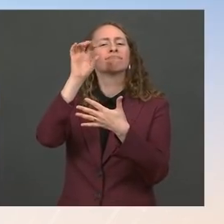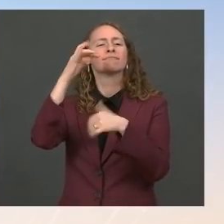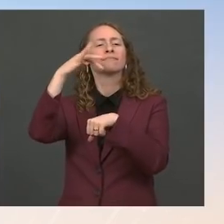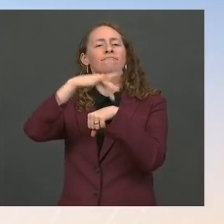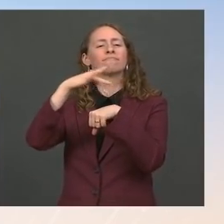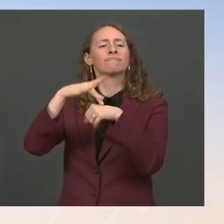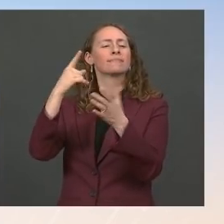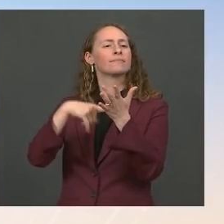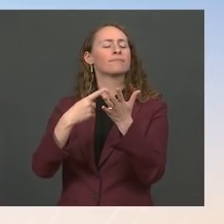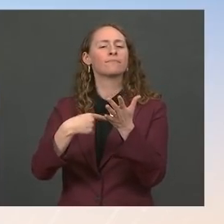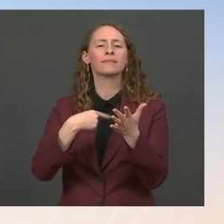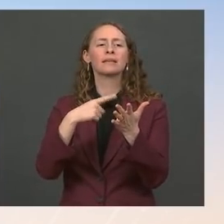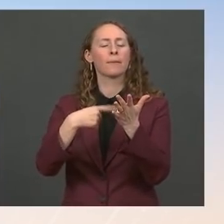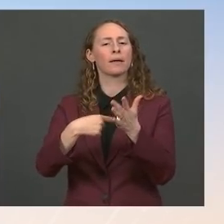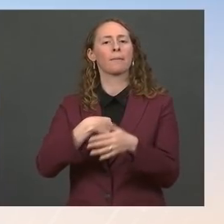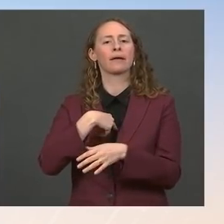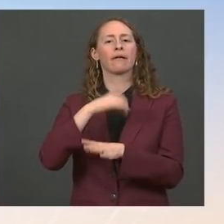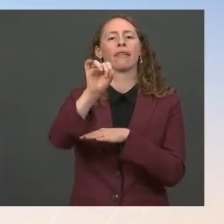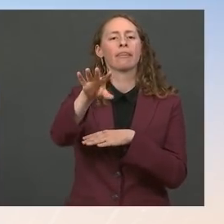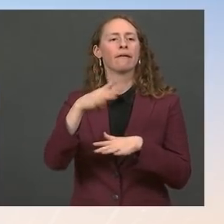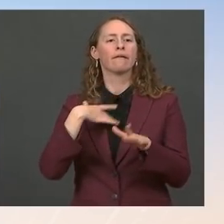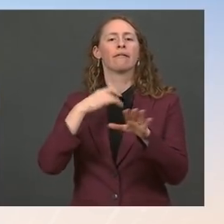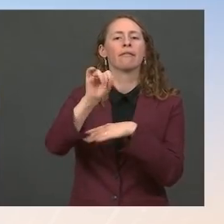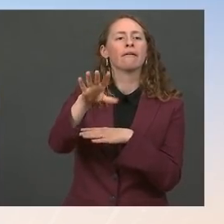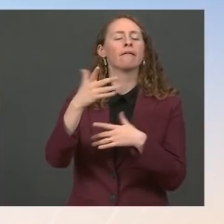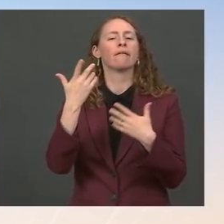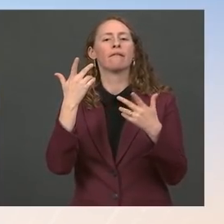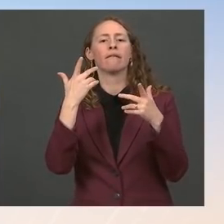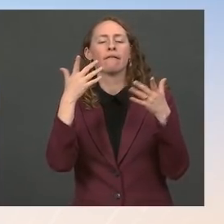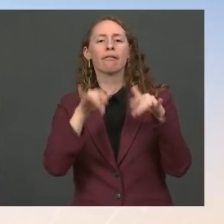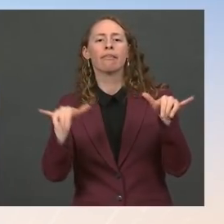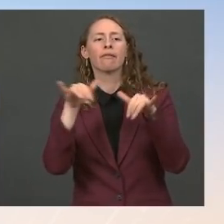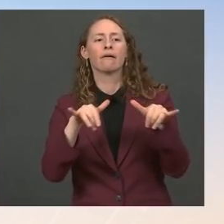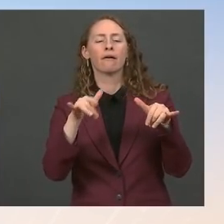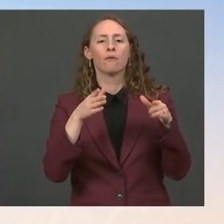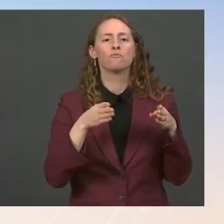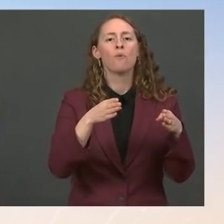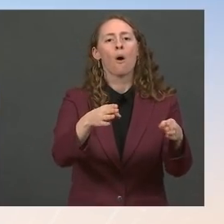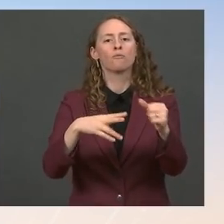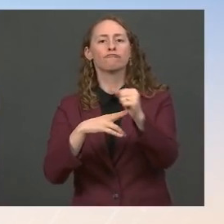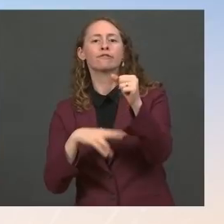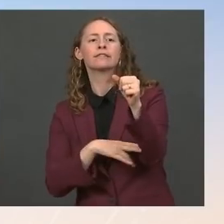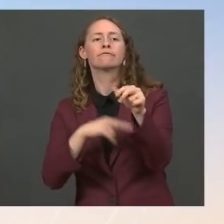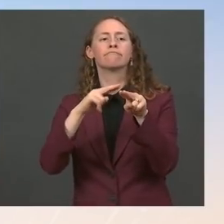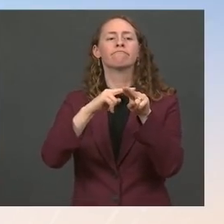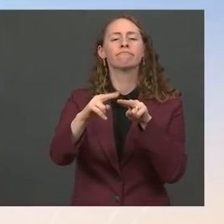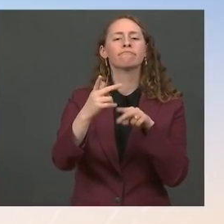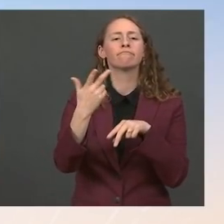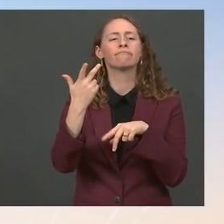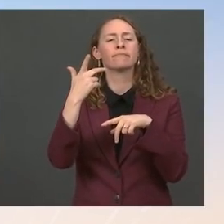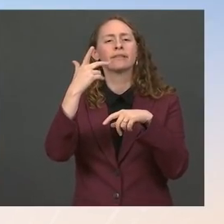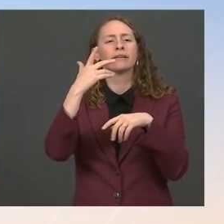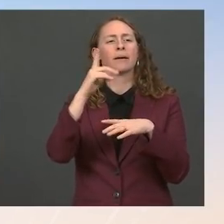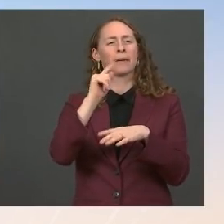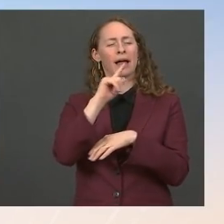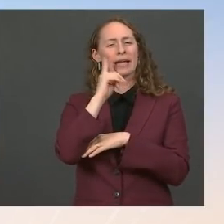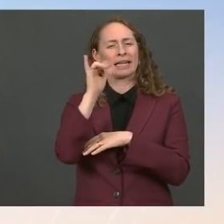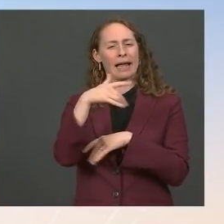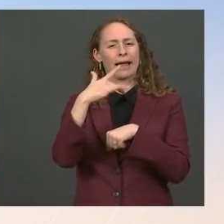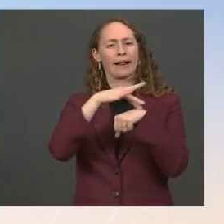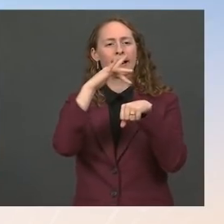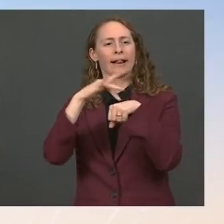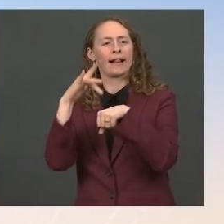in the infrastructure bill roads, rails, and bridges. These are key components that we don't talk about a lot, that people out there in the country don't always know